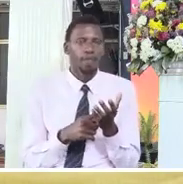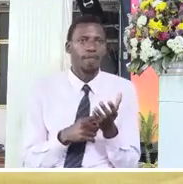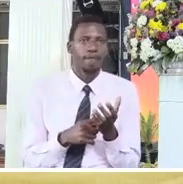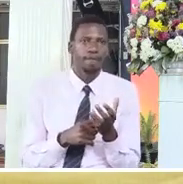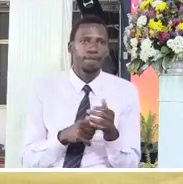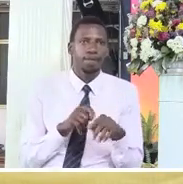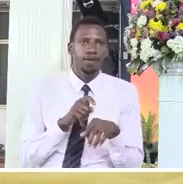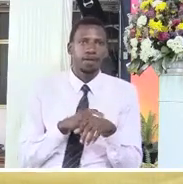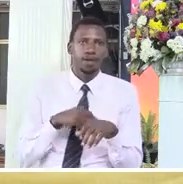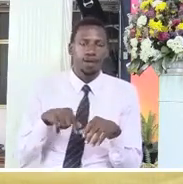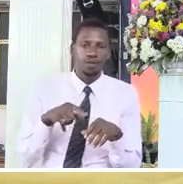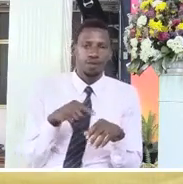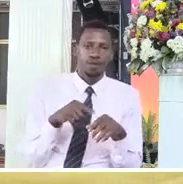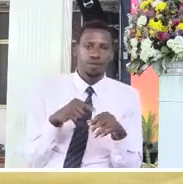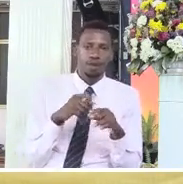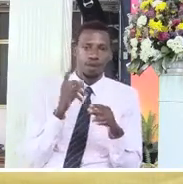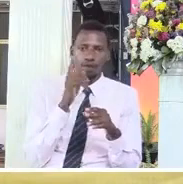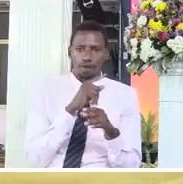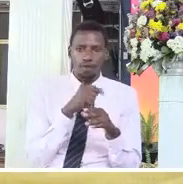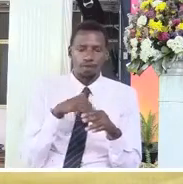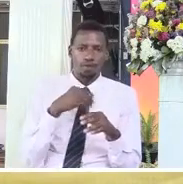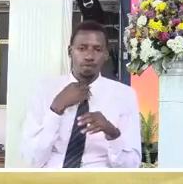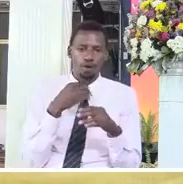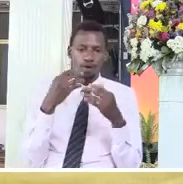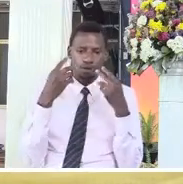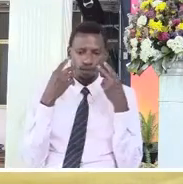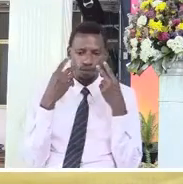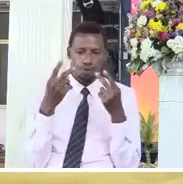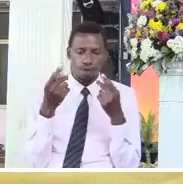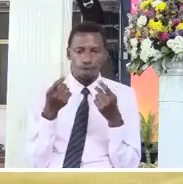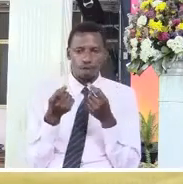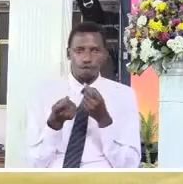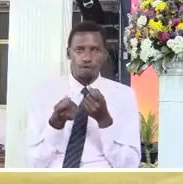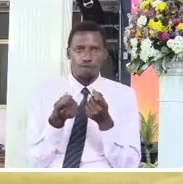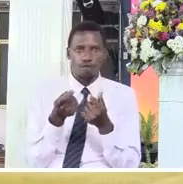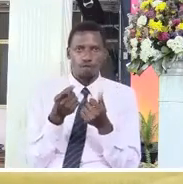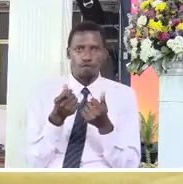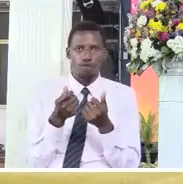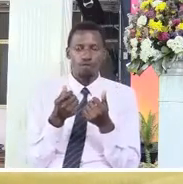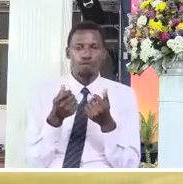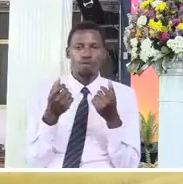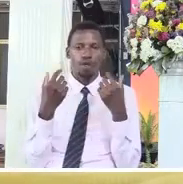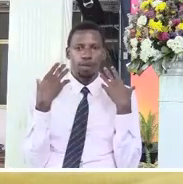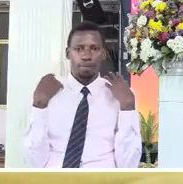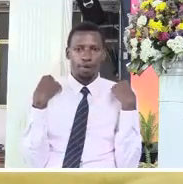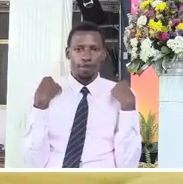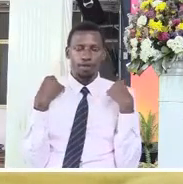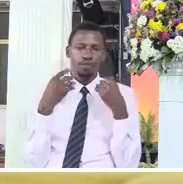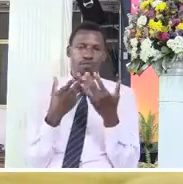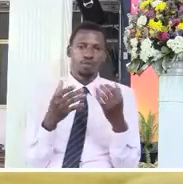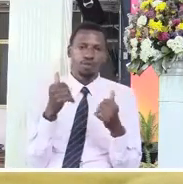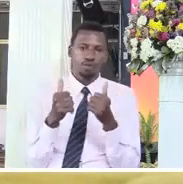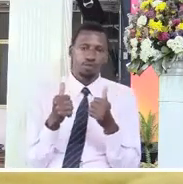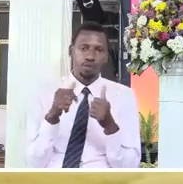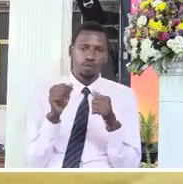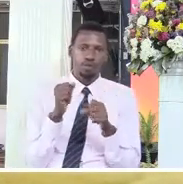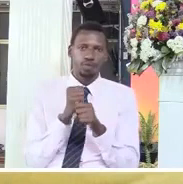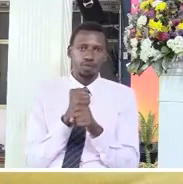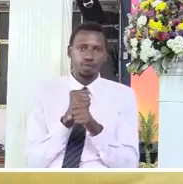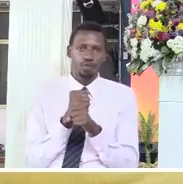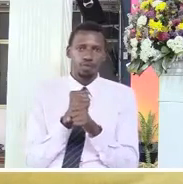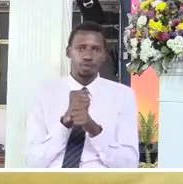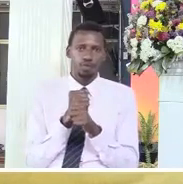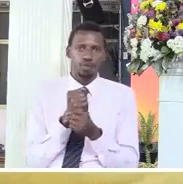and as we end, we probably now want to look at a few practical things that we could do to help at least